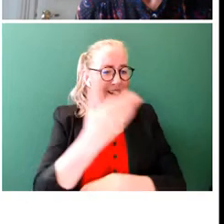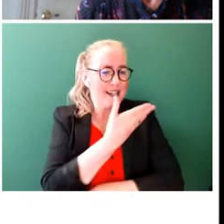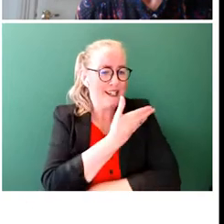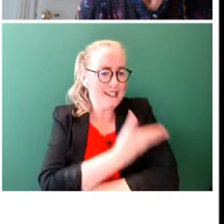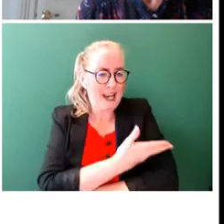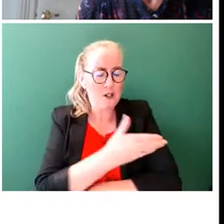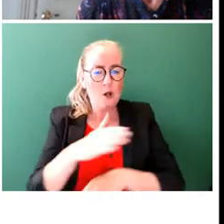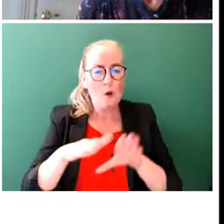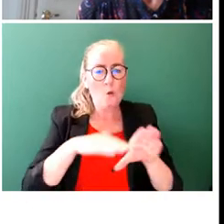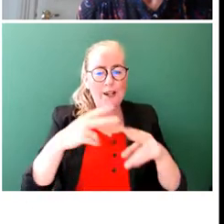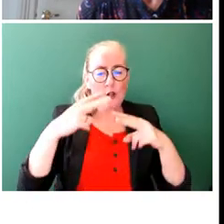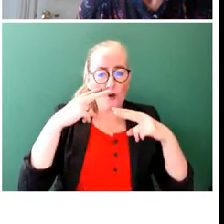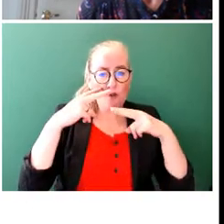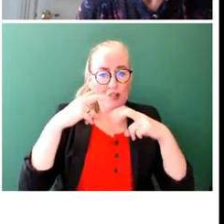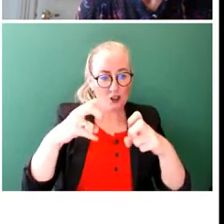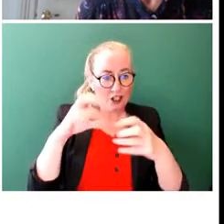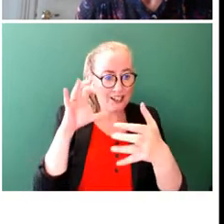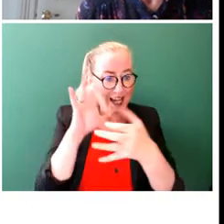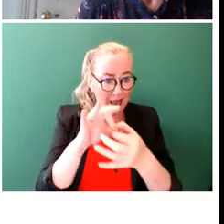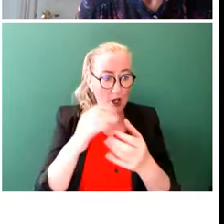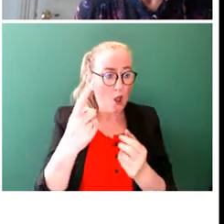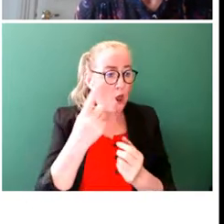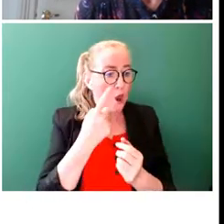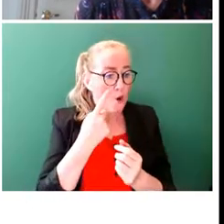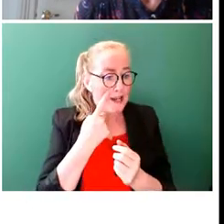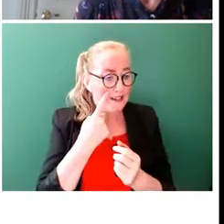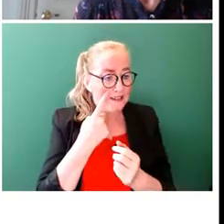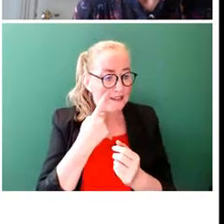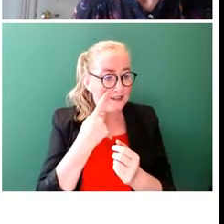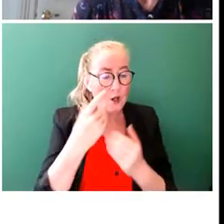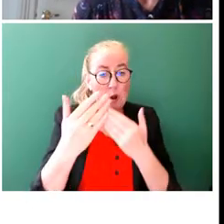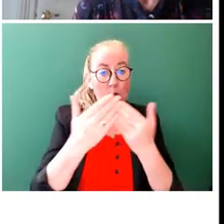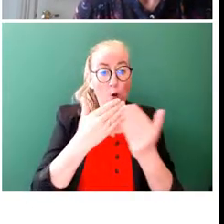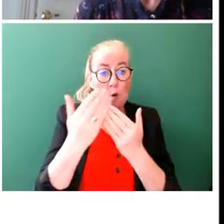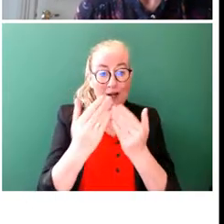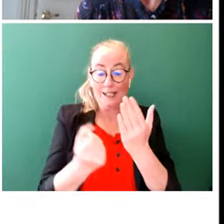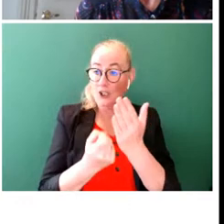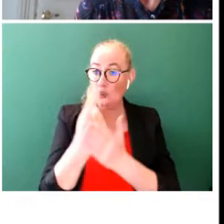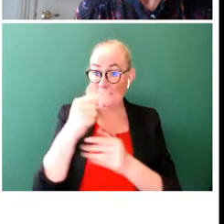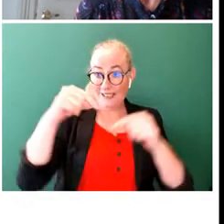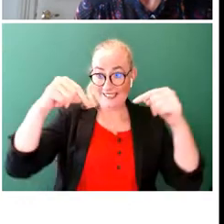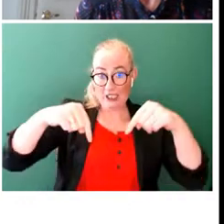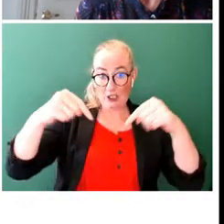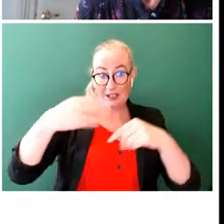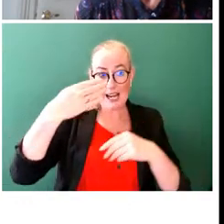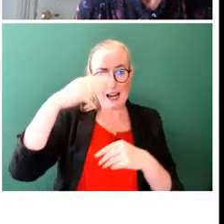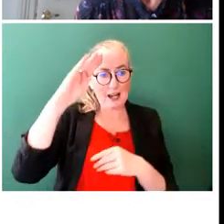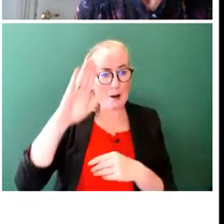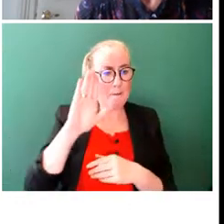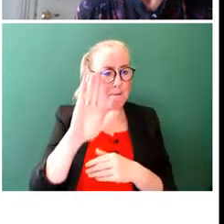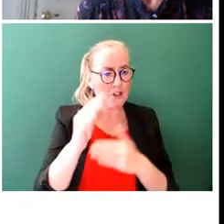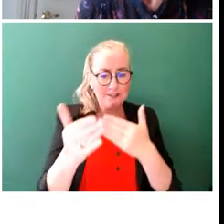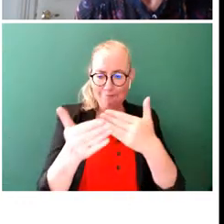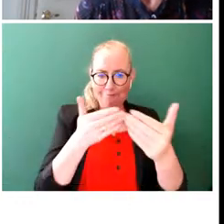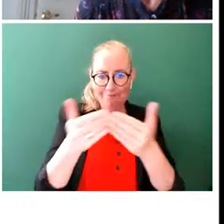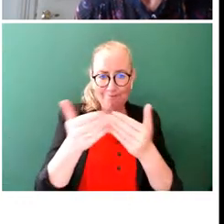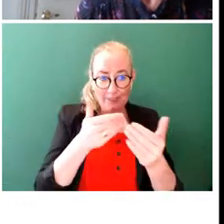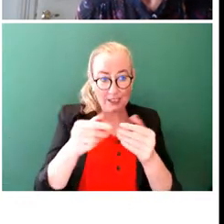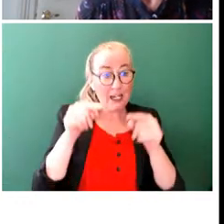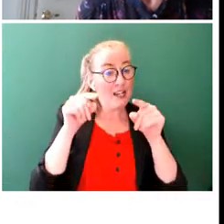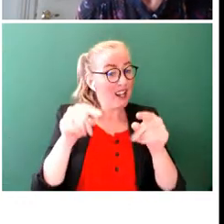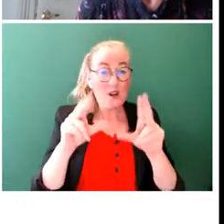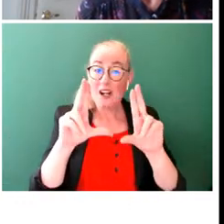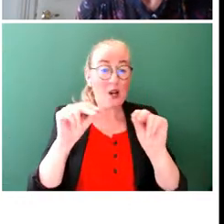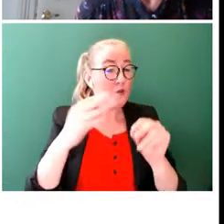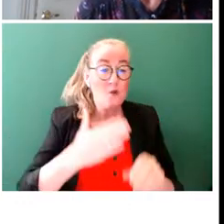research on this to look at what are the issues in Ireland that we have to tackle. And it comes as no surprise